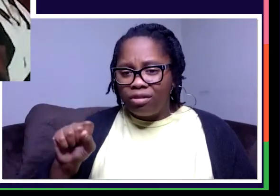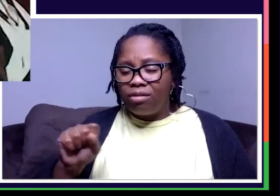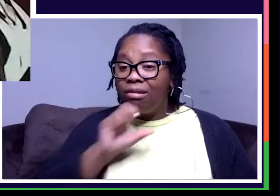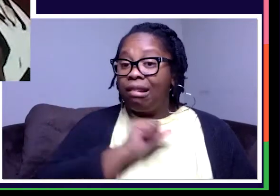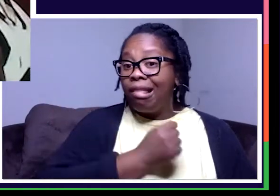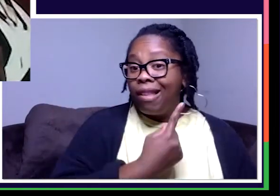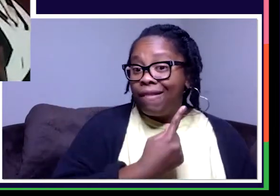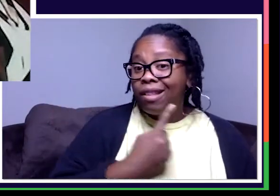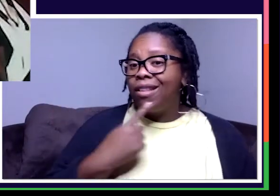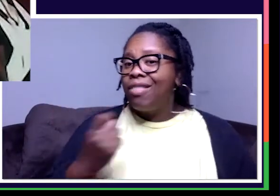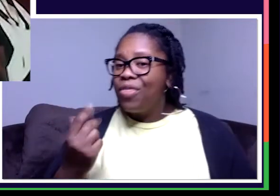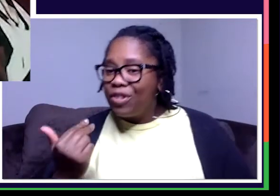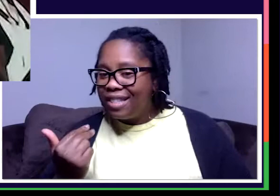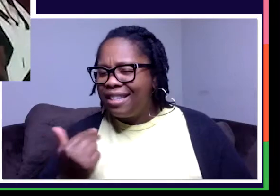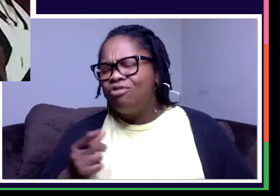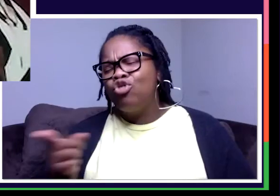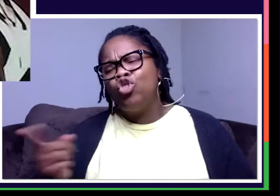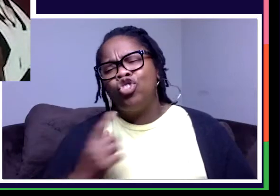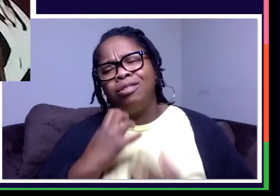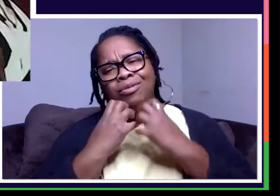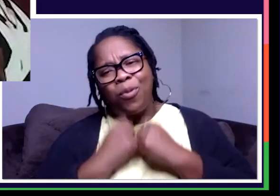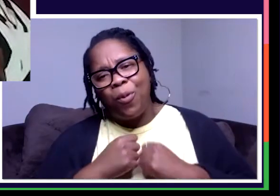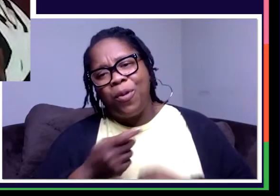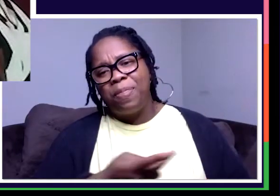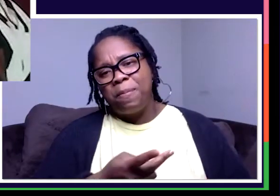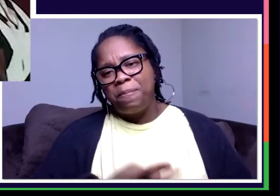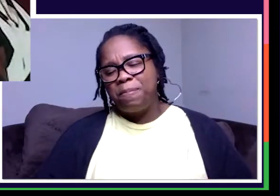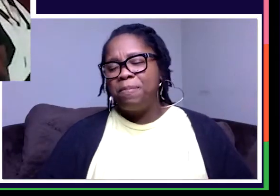13-year-old great-granddaughters who she adored.